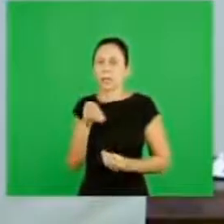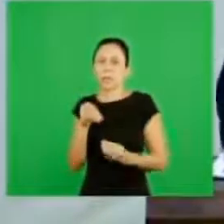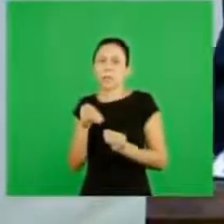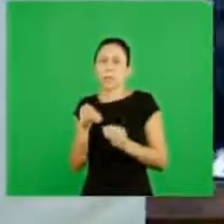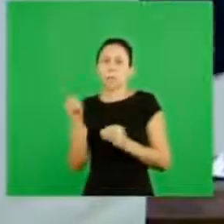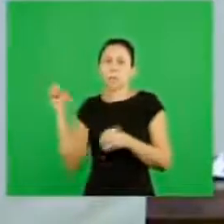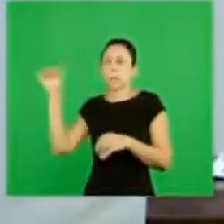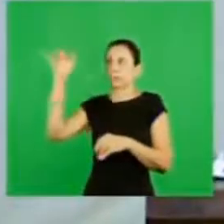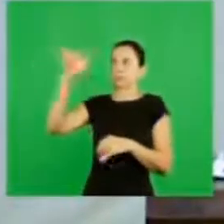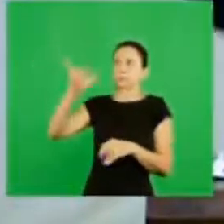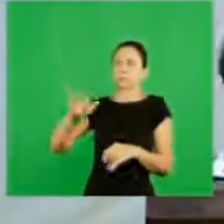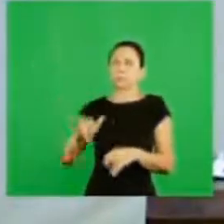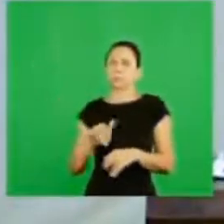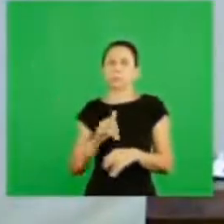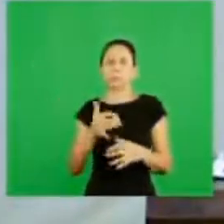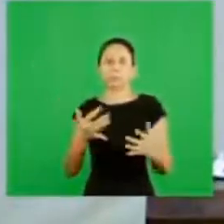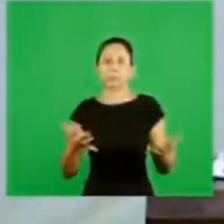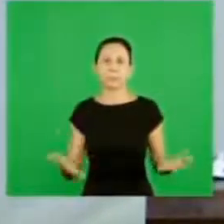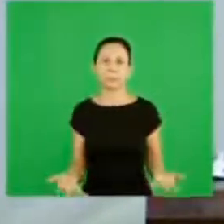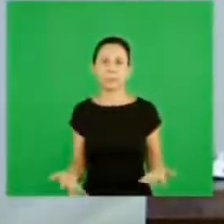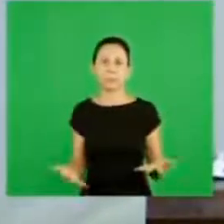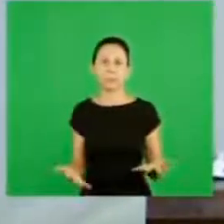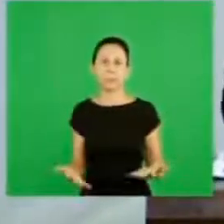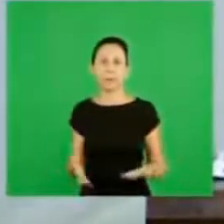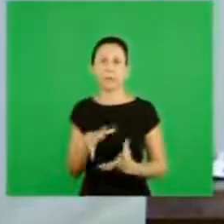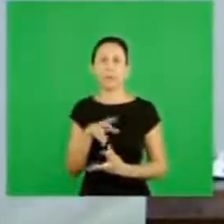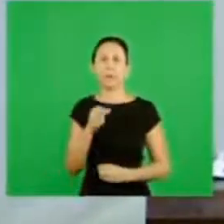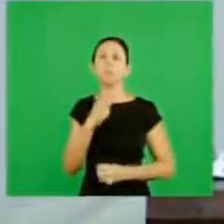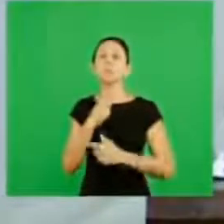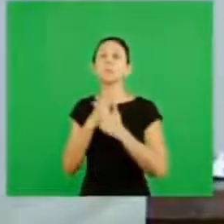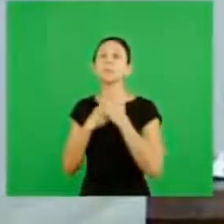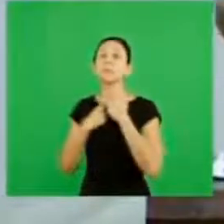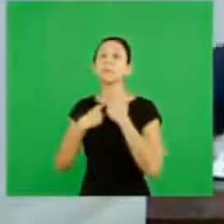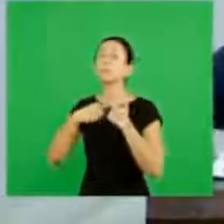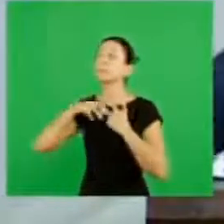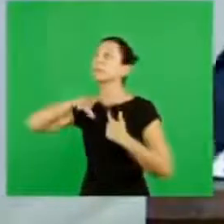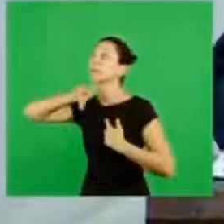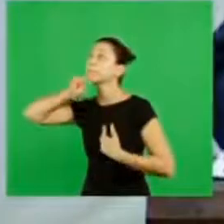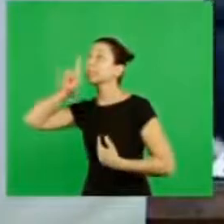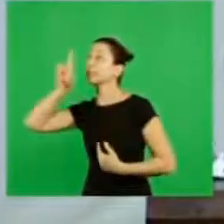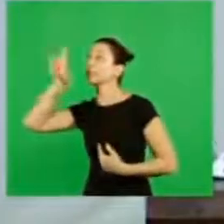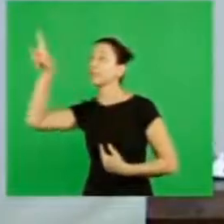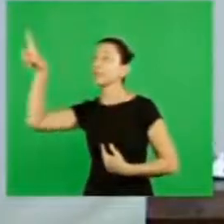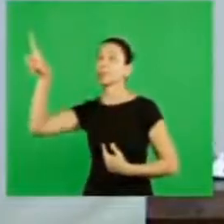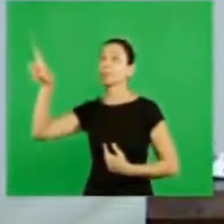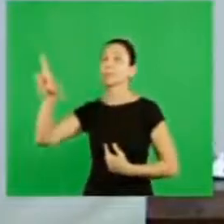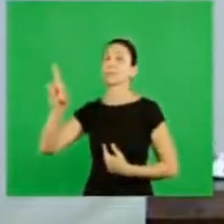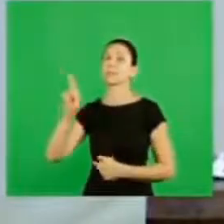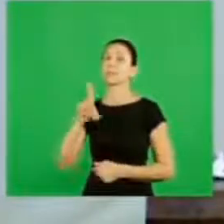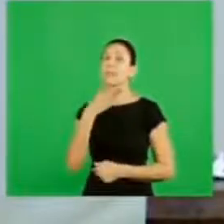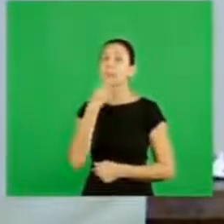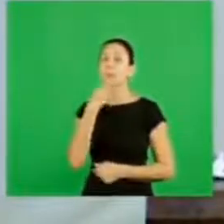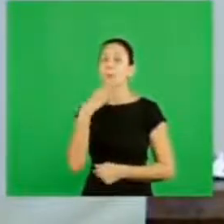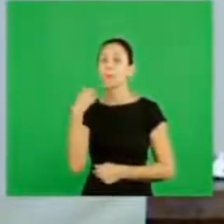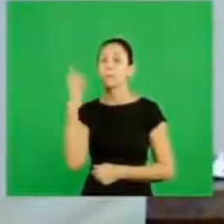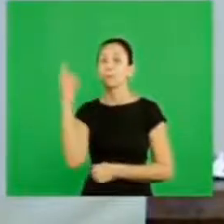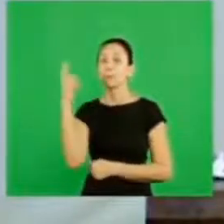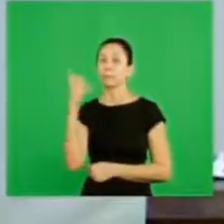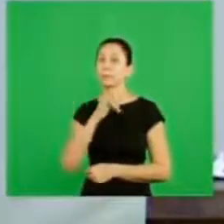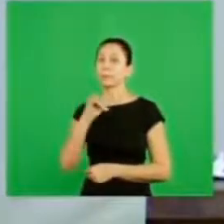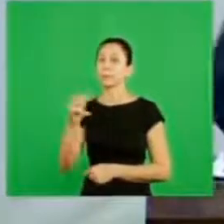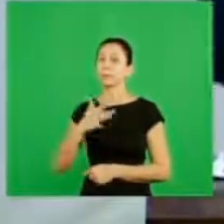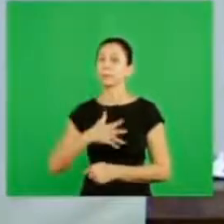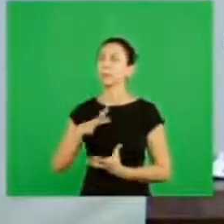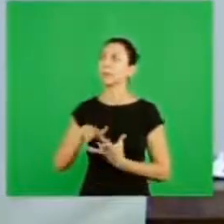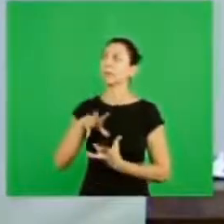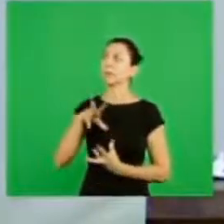off a computer. The soul has thirst of God, as